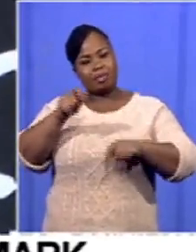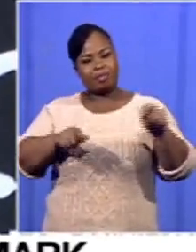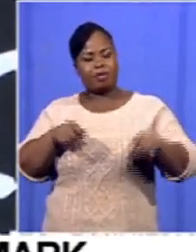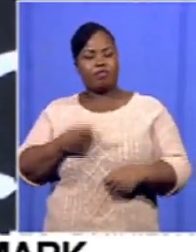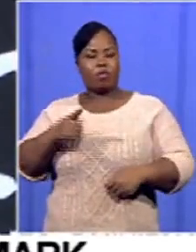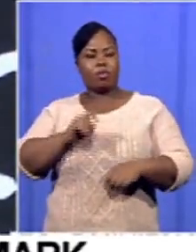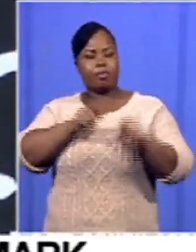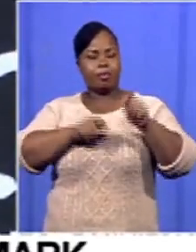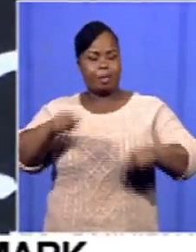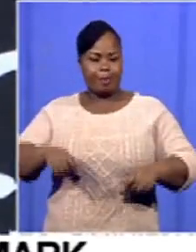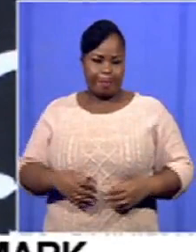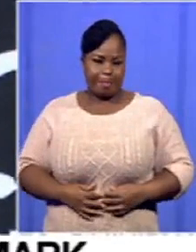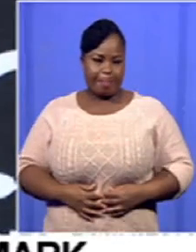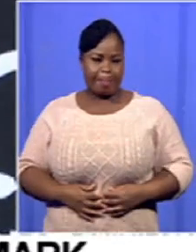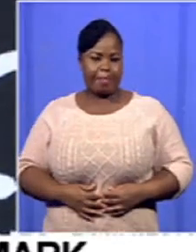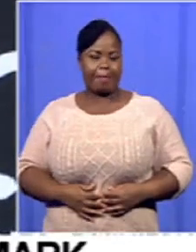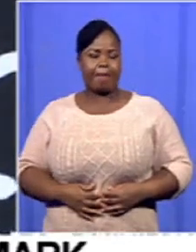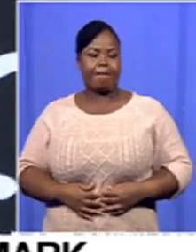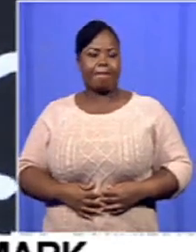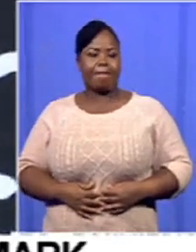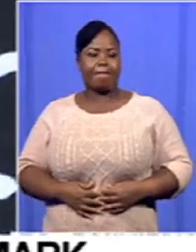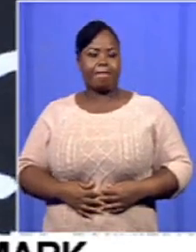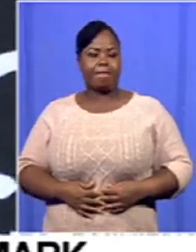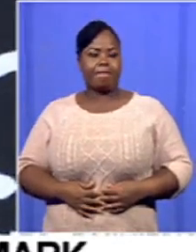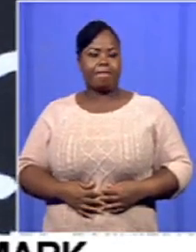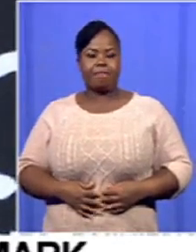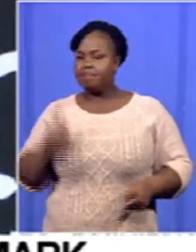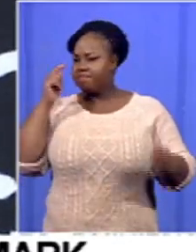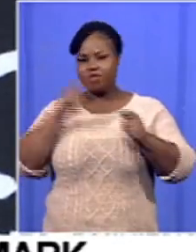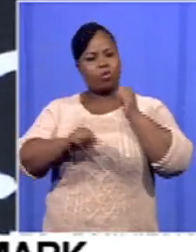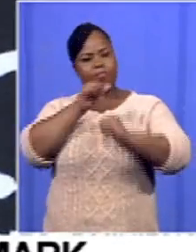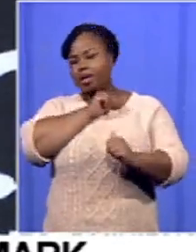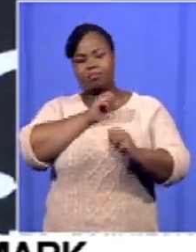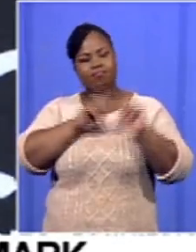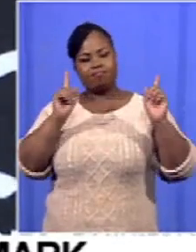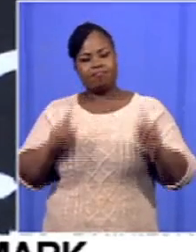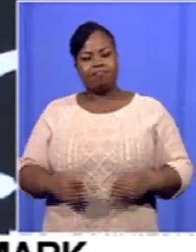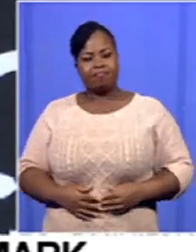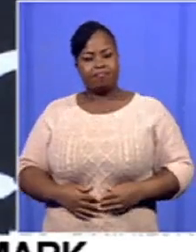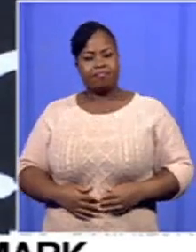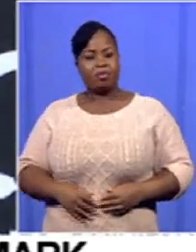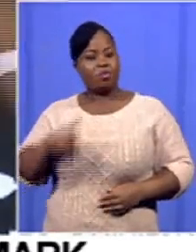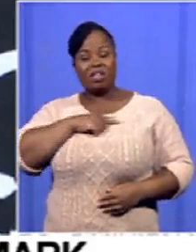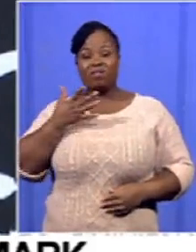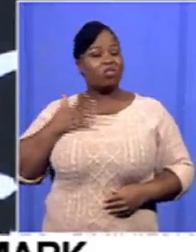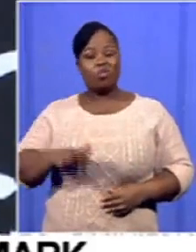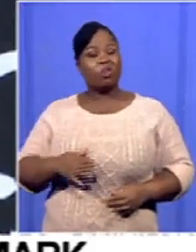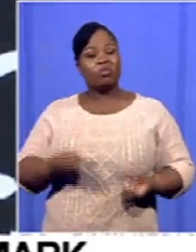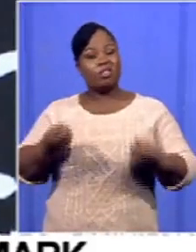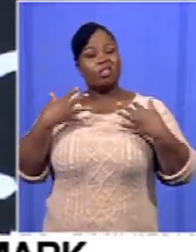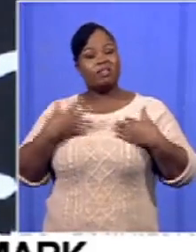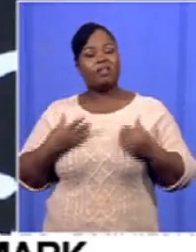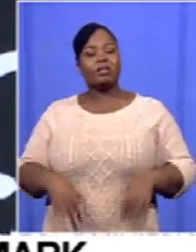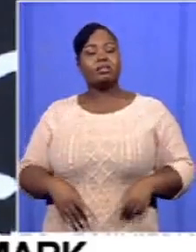for the people. As If they don't want to give us a